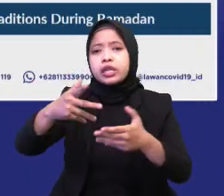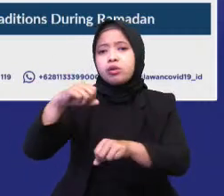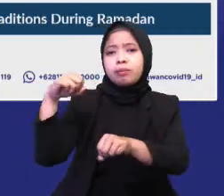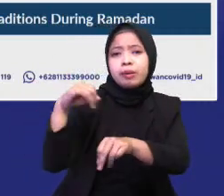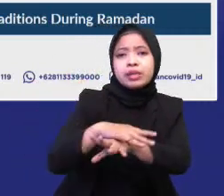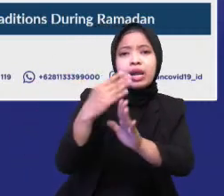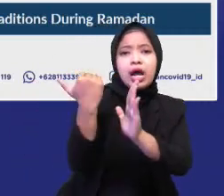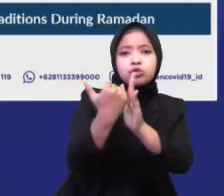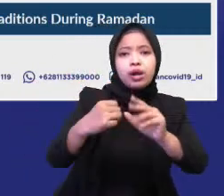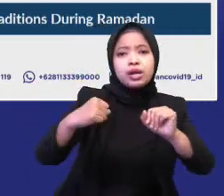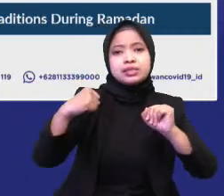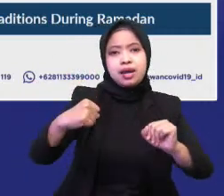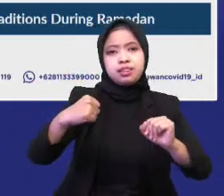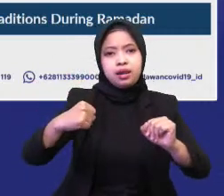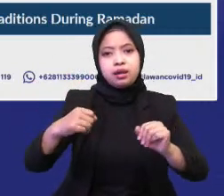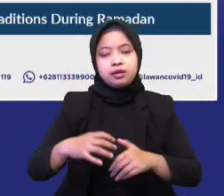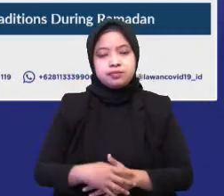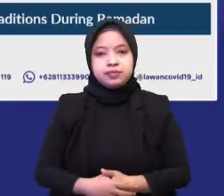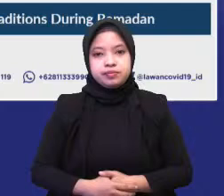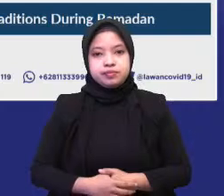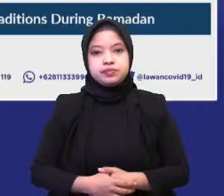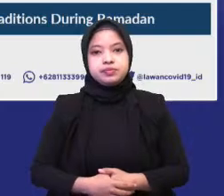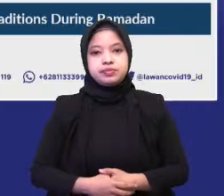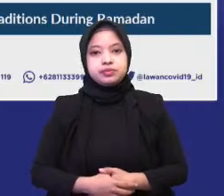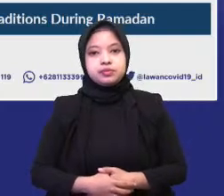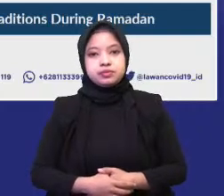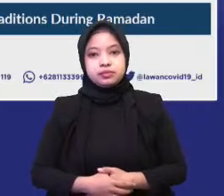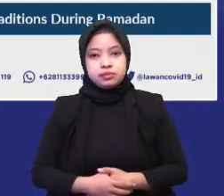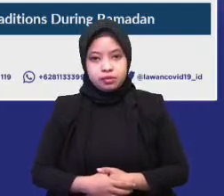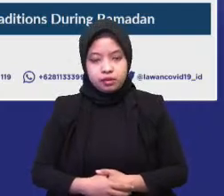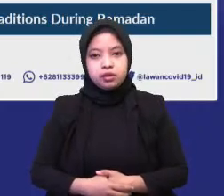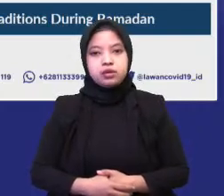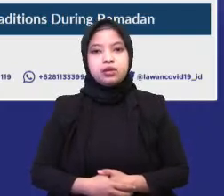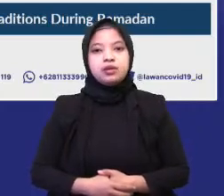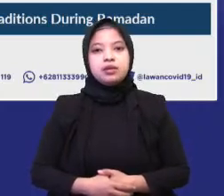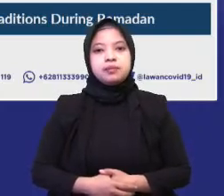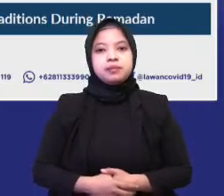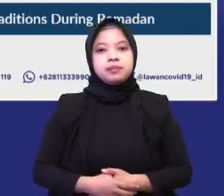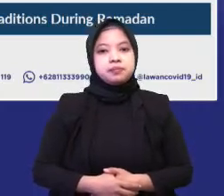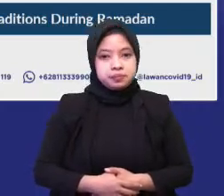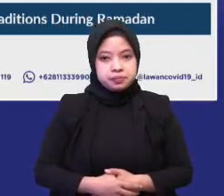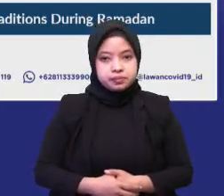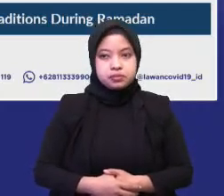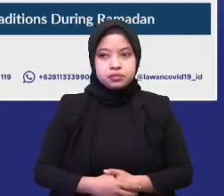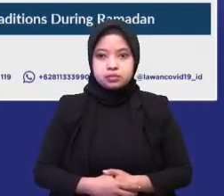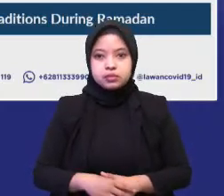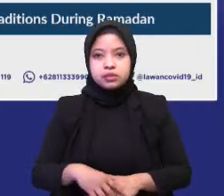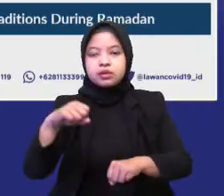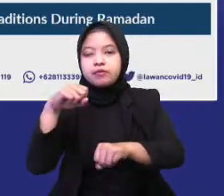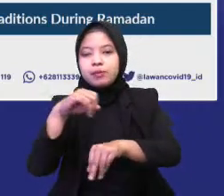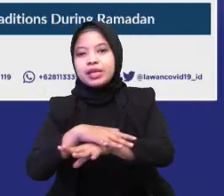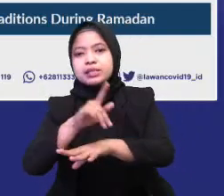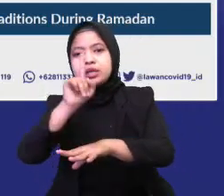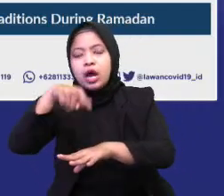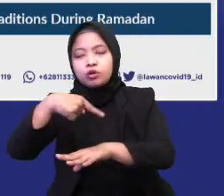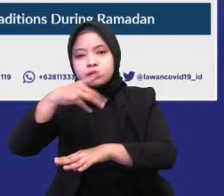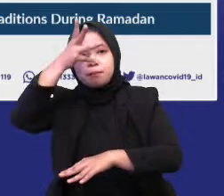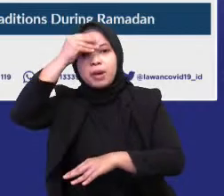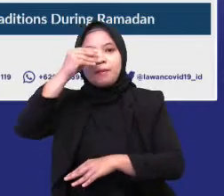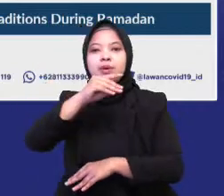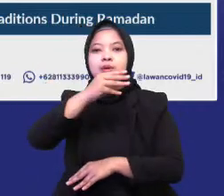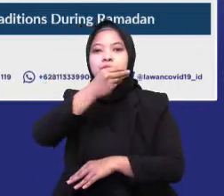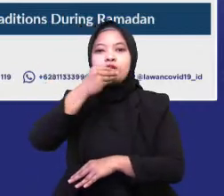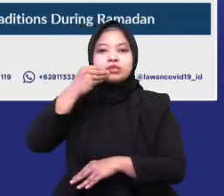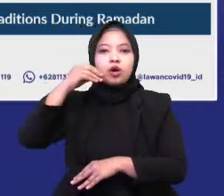health protocols to all congregations. The implementations of other routines during the months of Ramadan, such